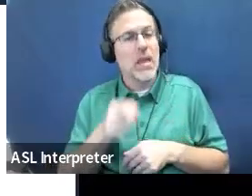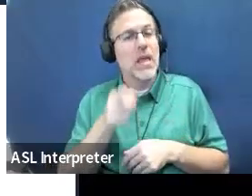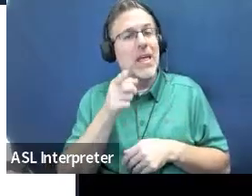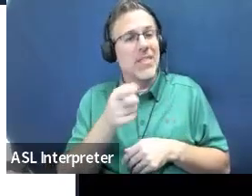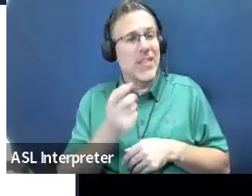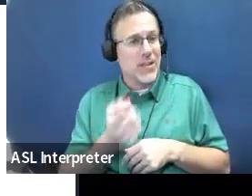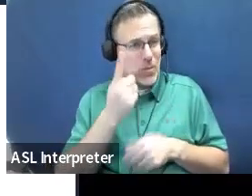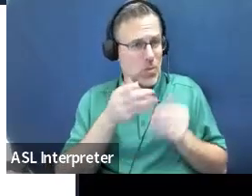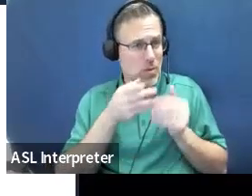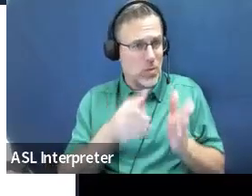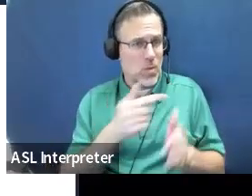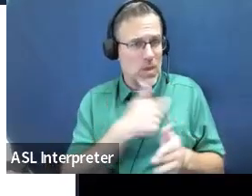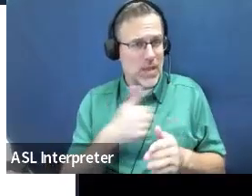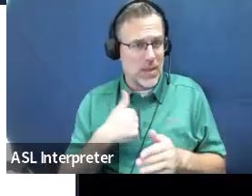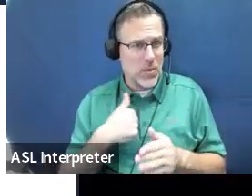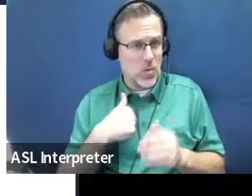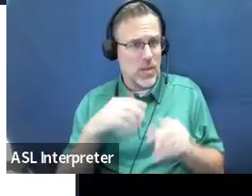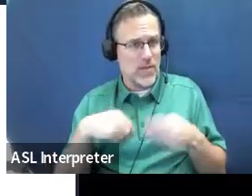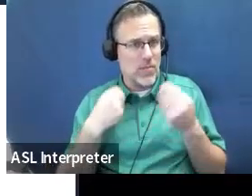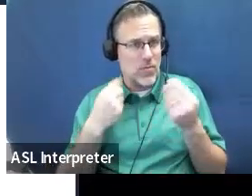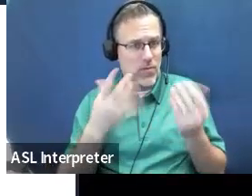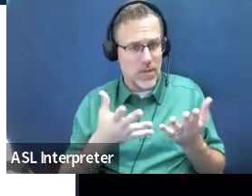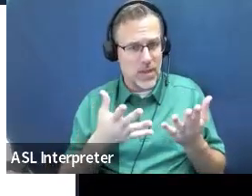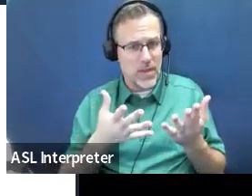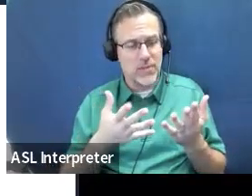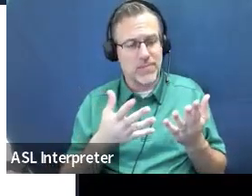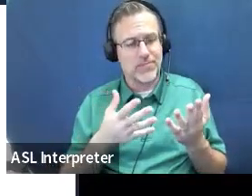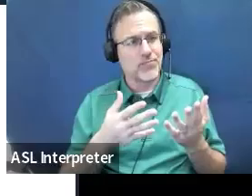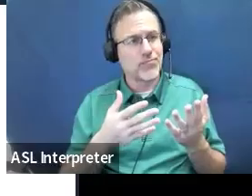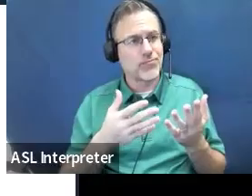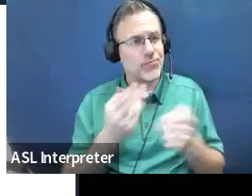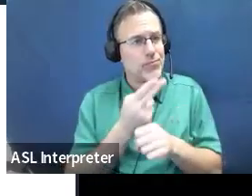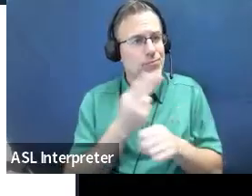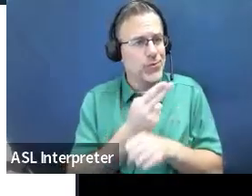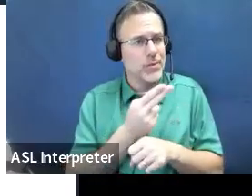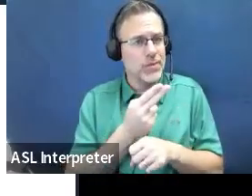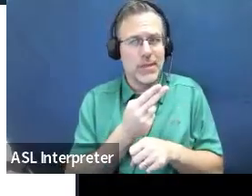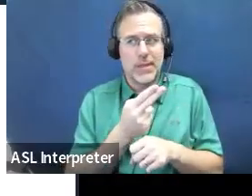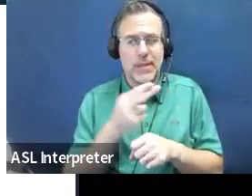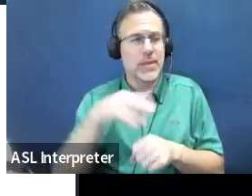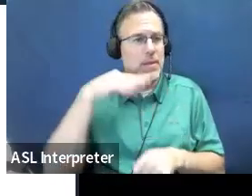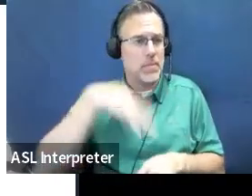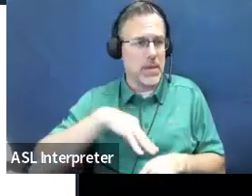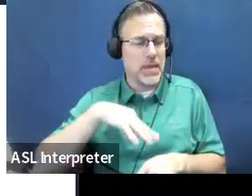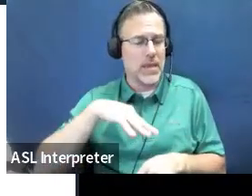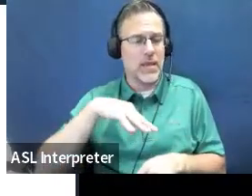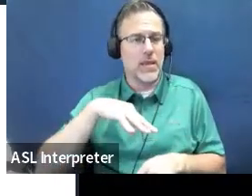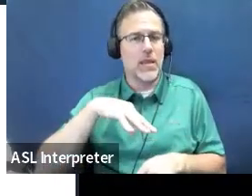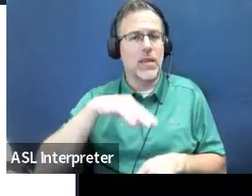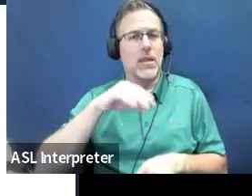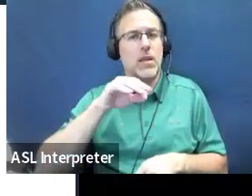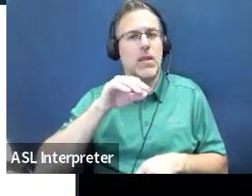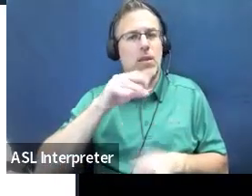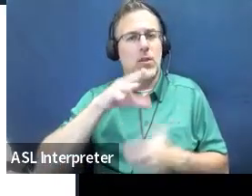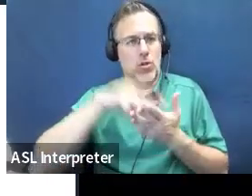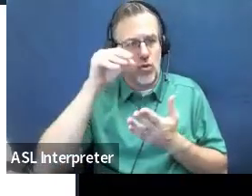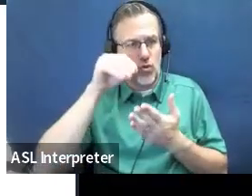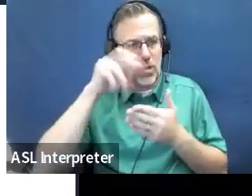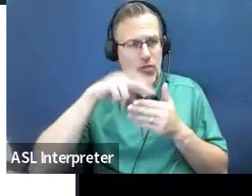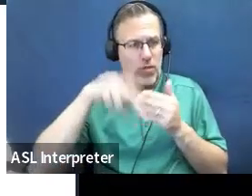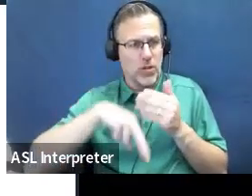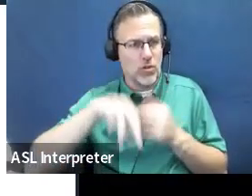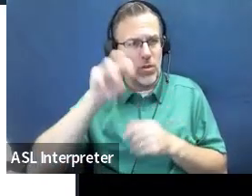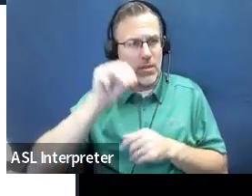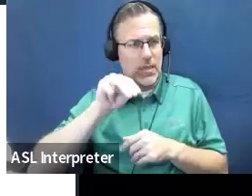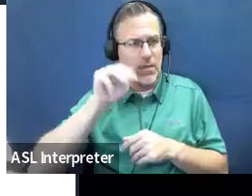we've given guidance around citing to the Maine learning results, because there was